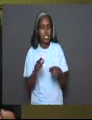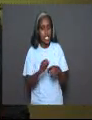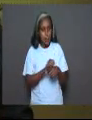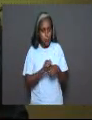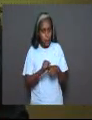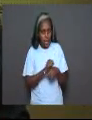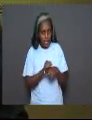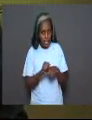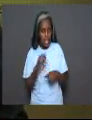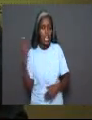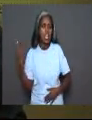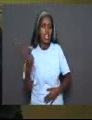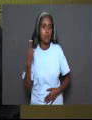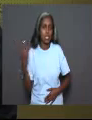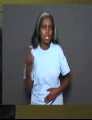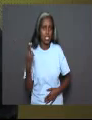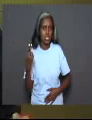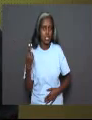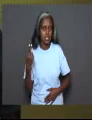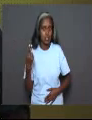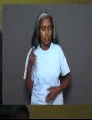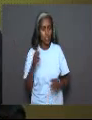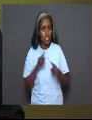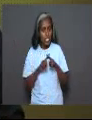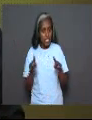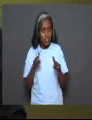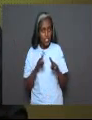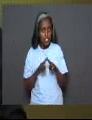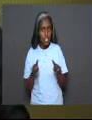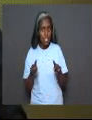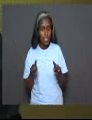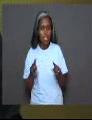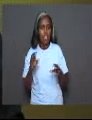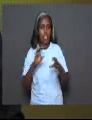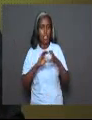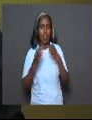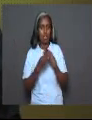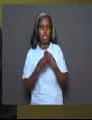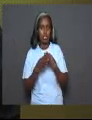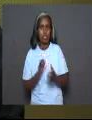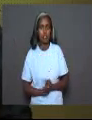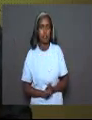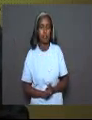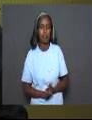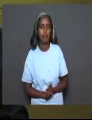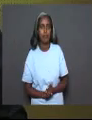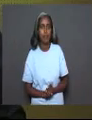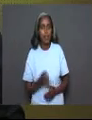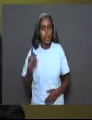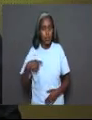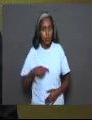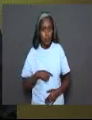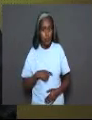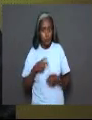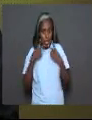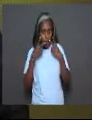practical applications of differential calculus. We will look